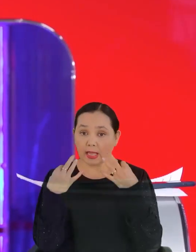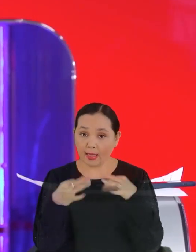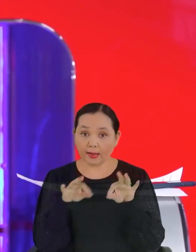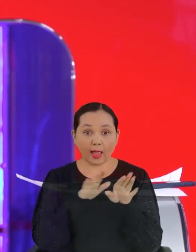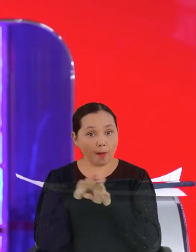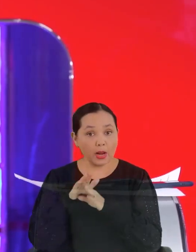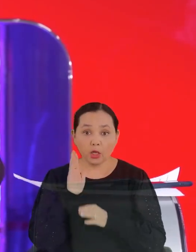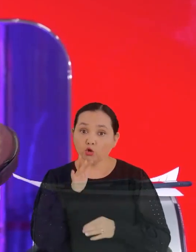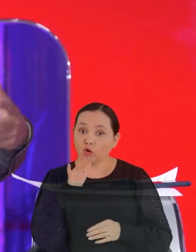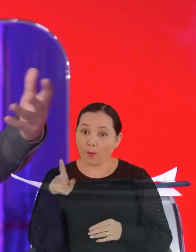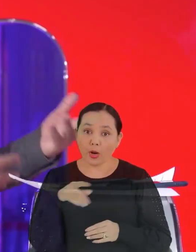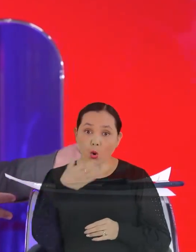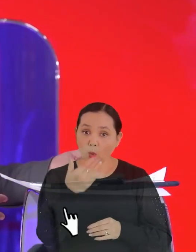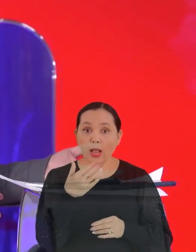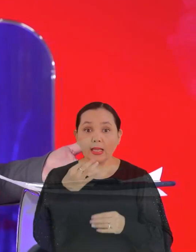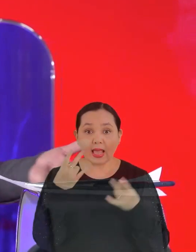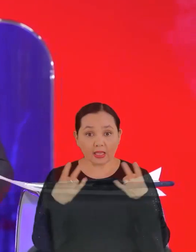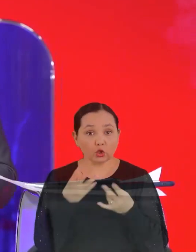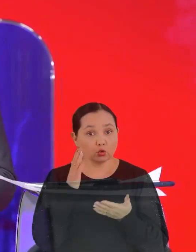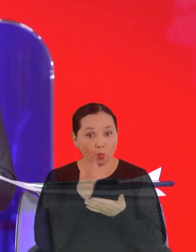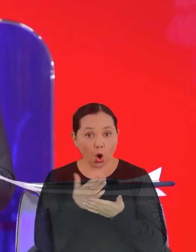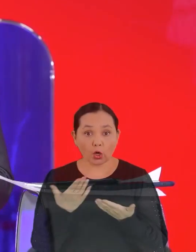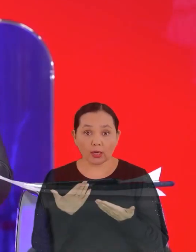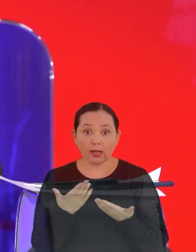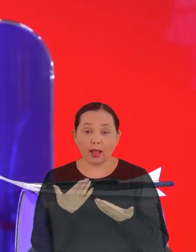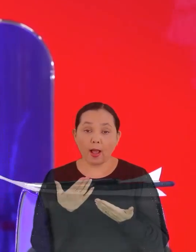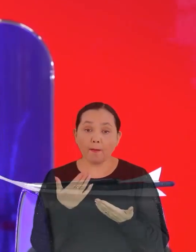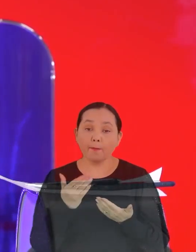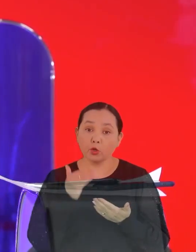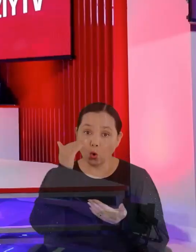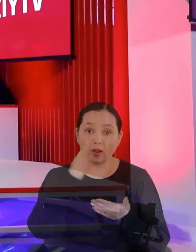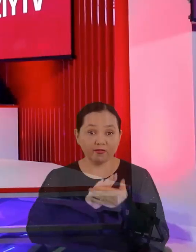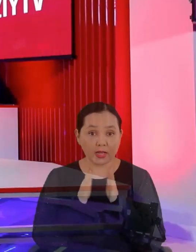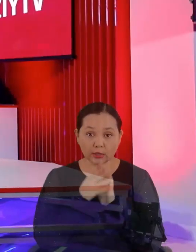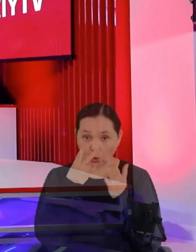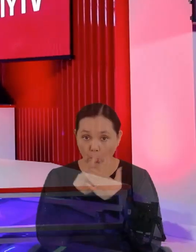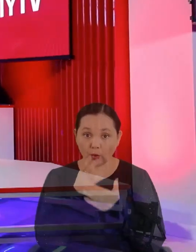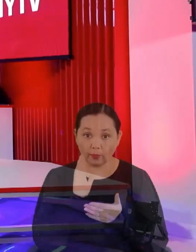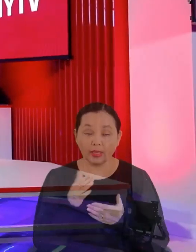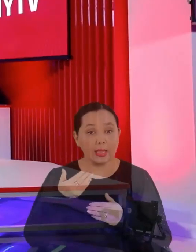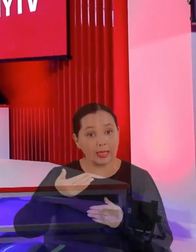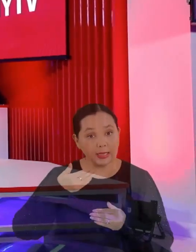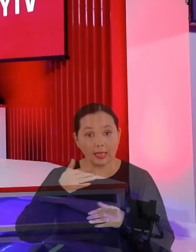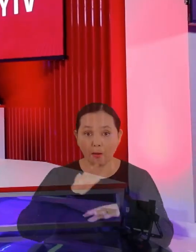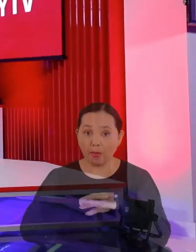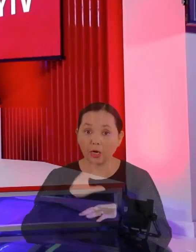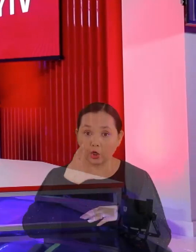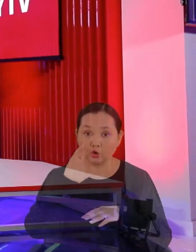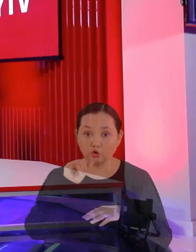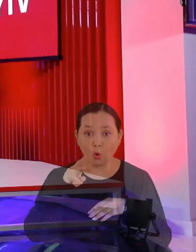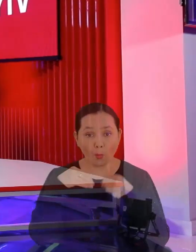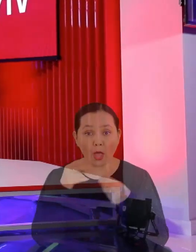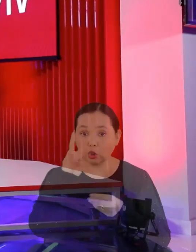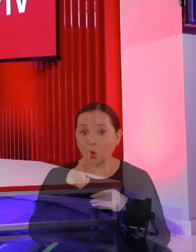amalga oshadigan paytda hamon ularga ehtiyojning borligi mana yuqoridagi vaziyatda ko'rib turibsiz. Ilgari bankka so'm bersangiz